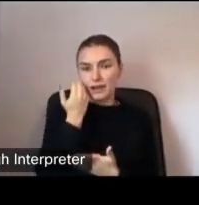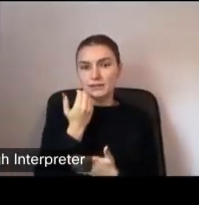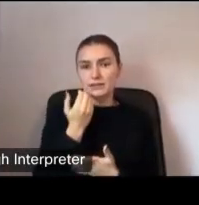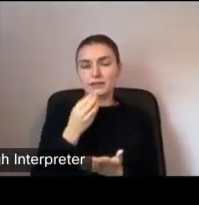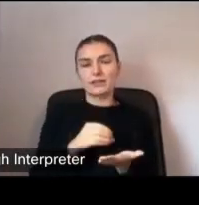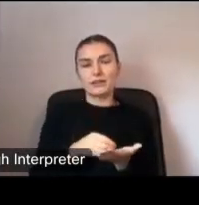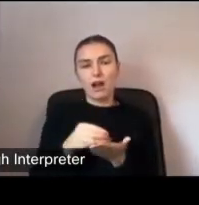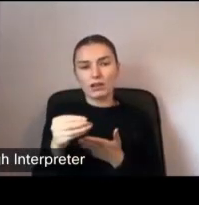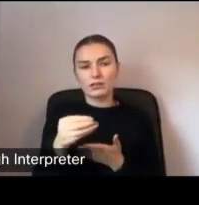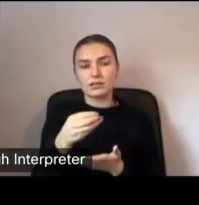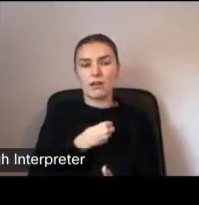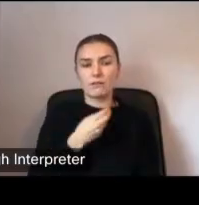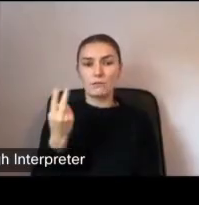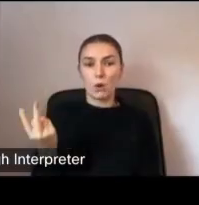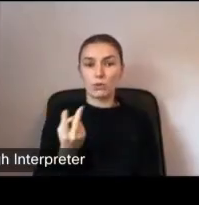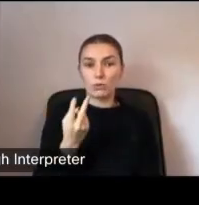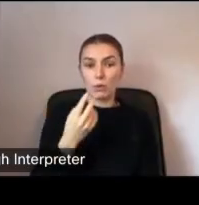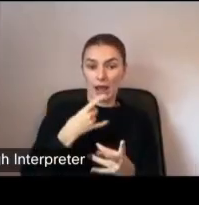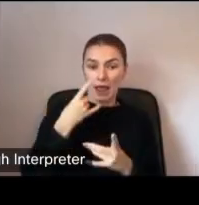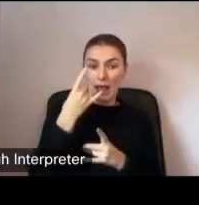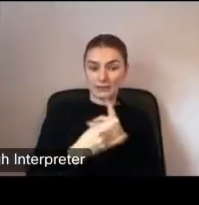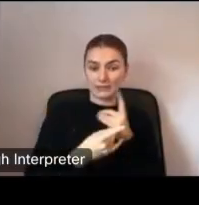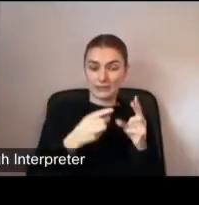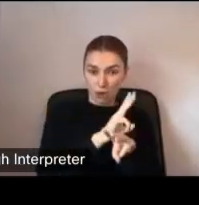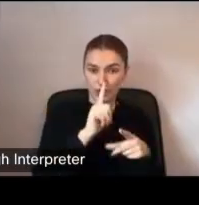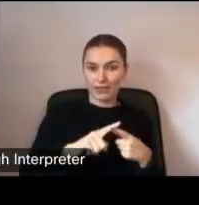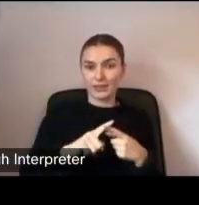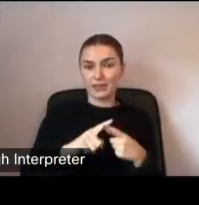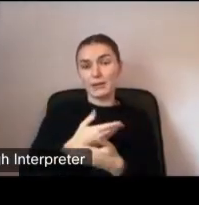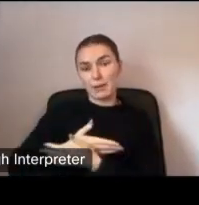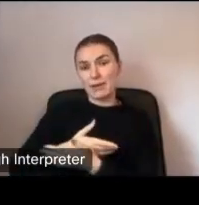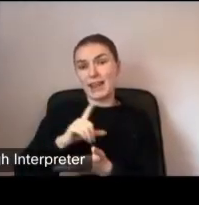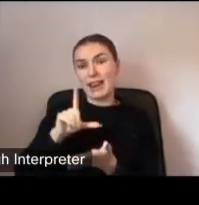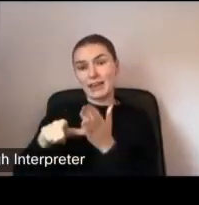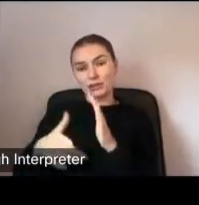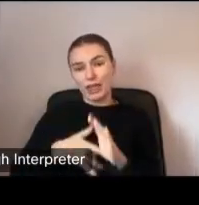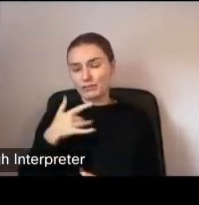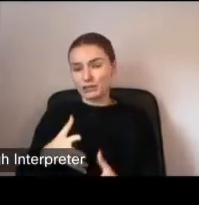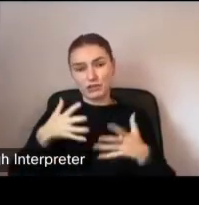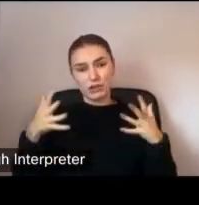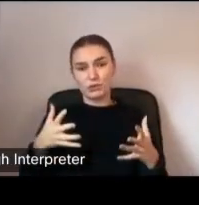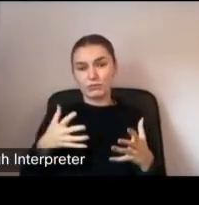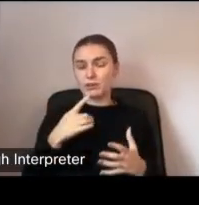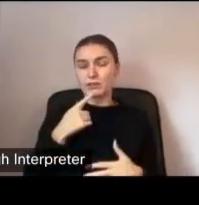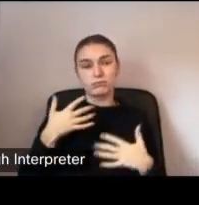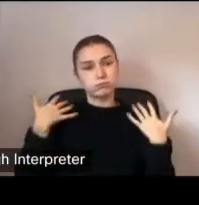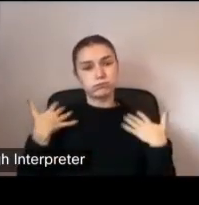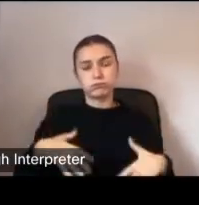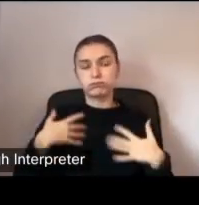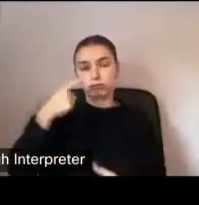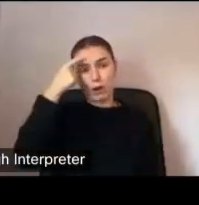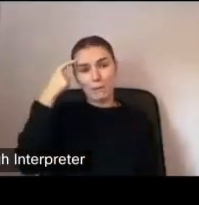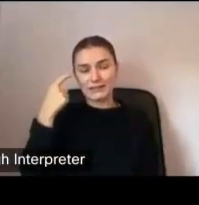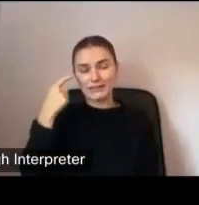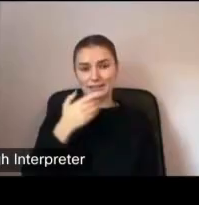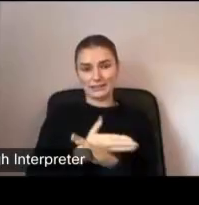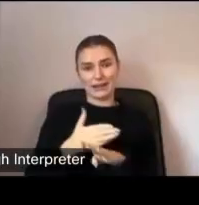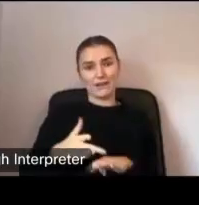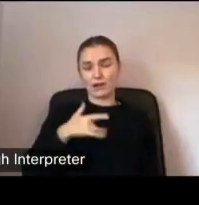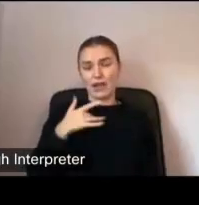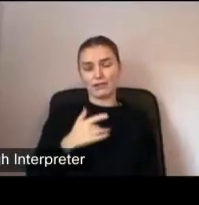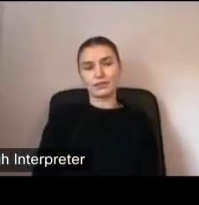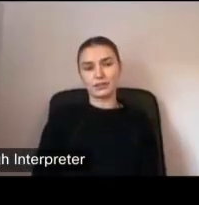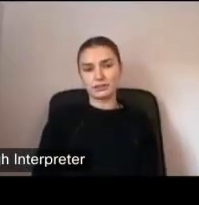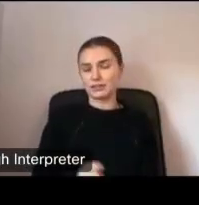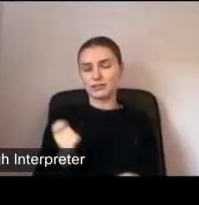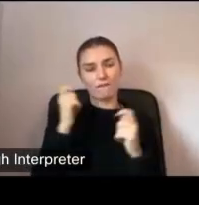costs of both what happens to the mother and child in later life are huge. Like, that's so traumatic as a start of life. It's